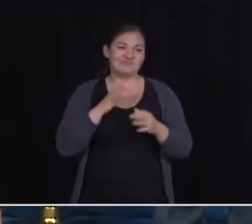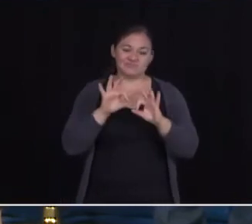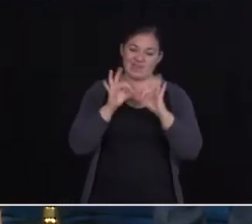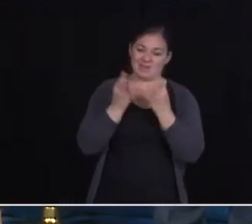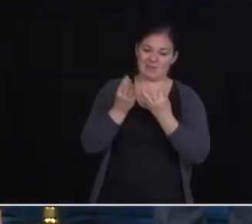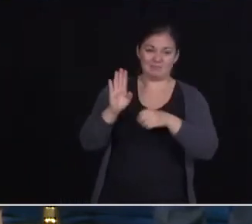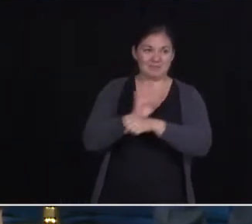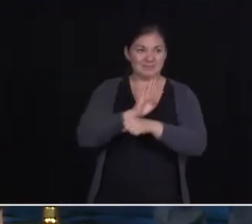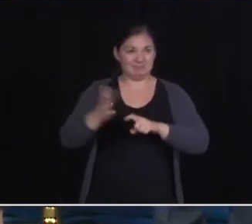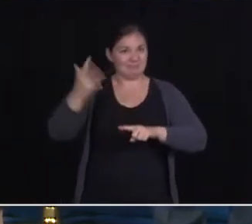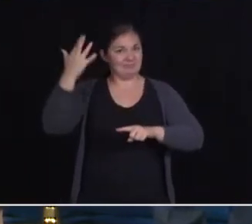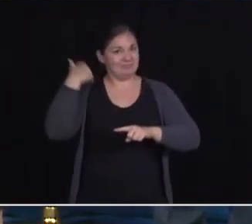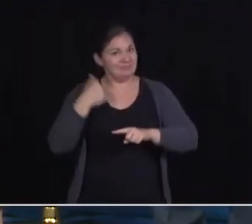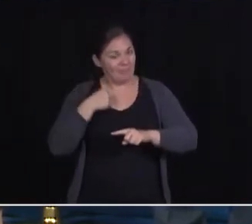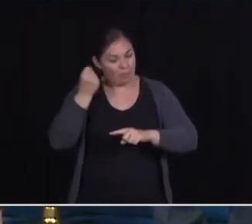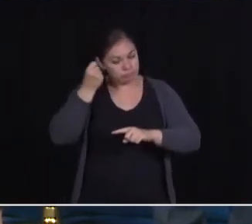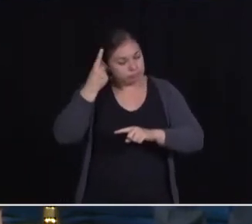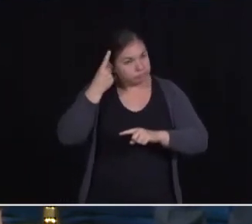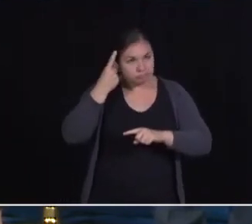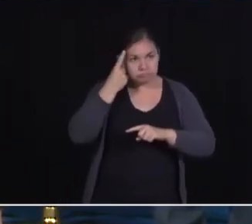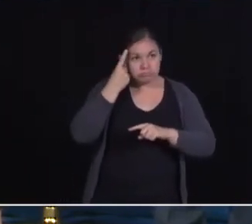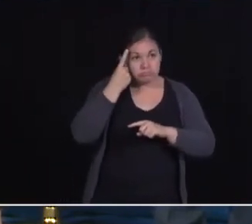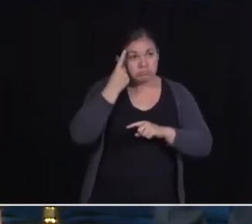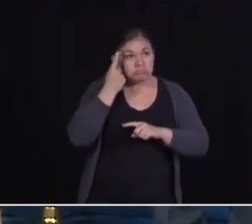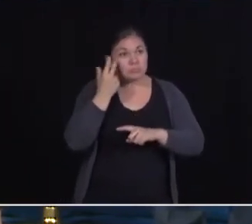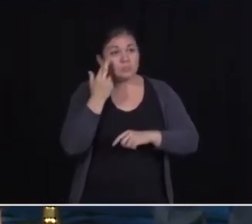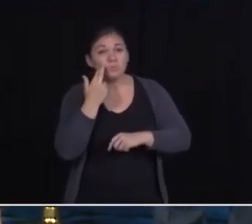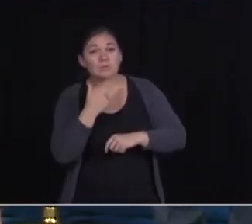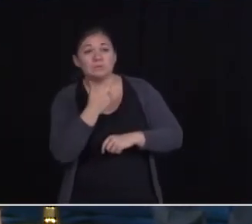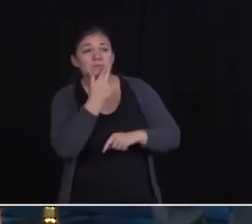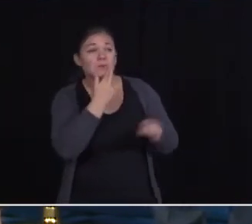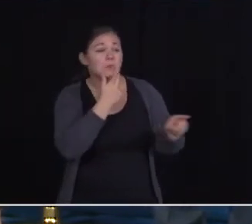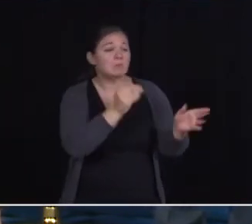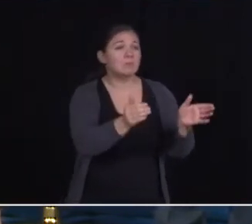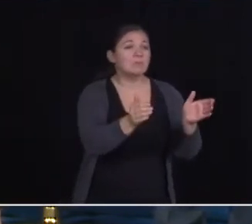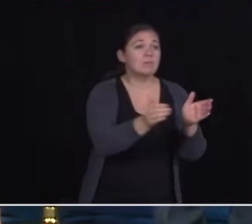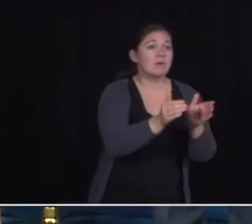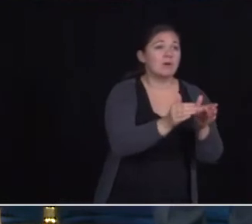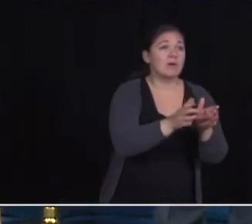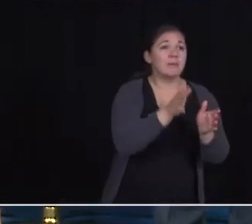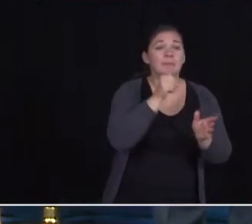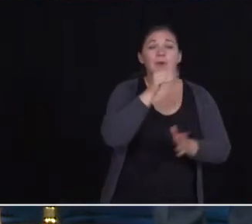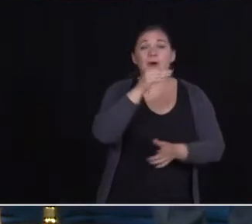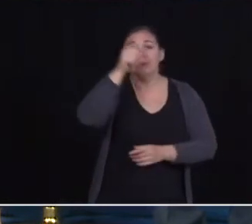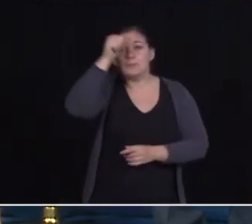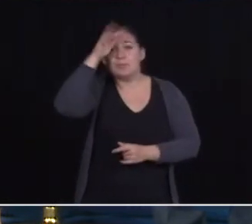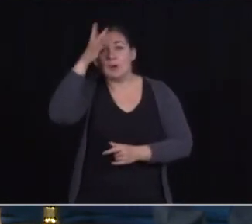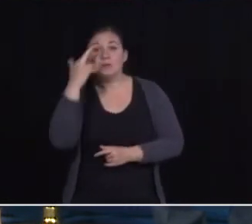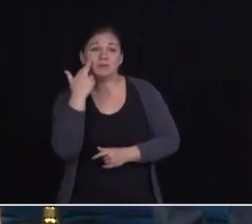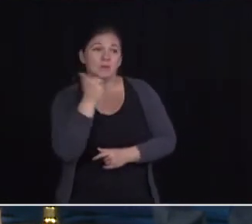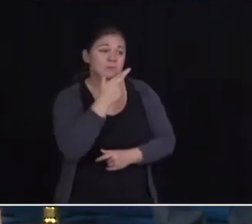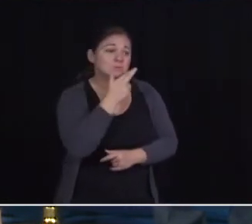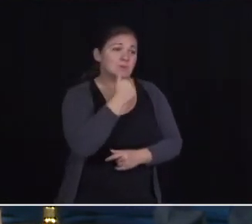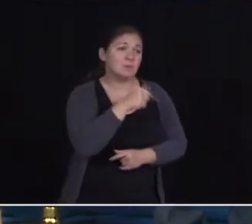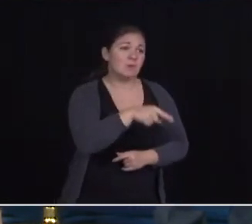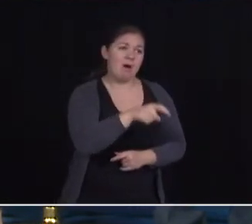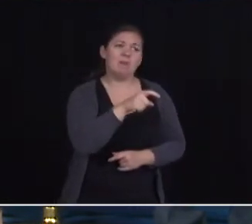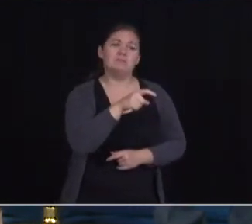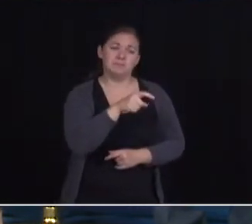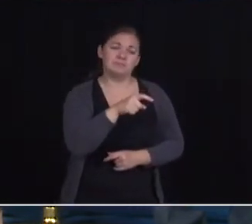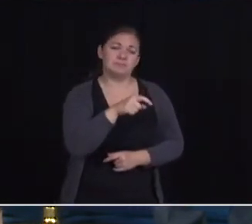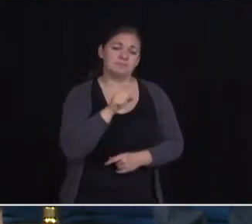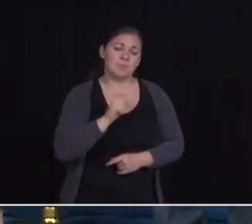these restaurants are small, mom and pop shops in a lot of cases, and they need our support. And I'm here to tell you,